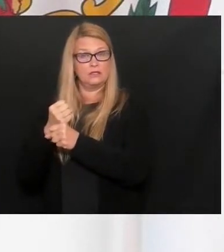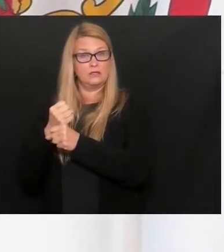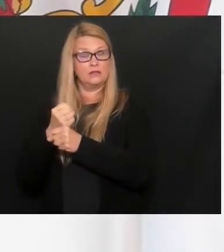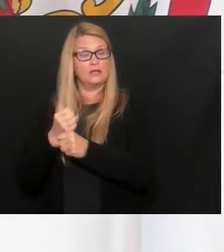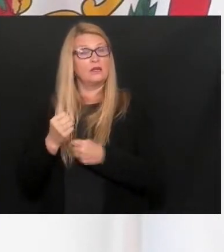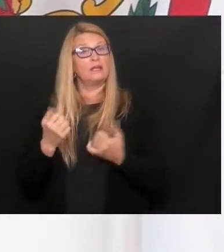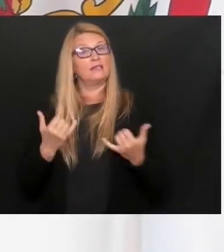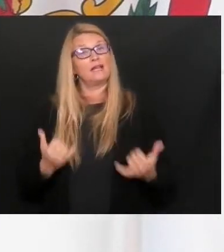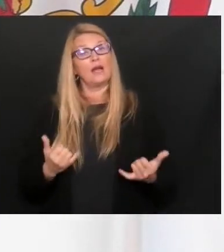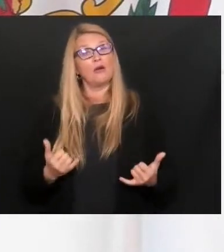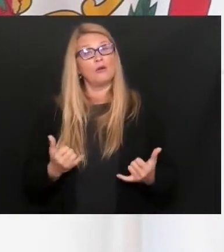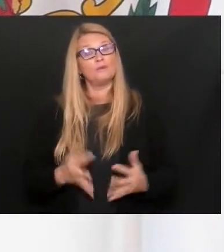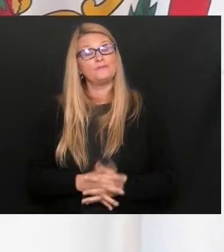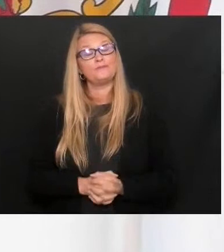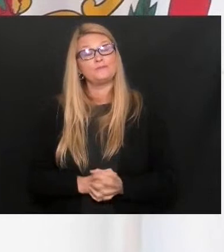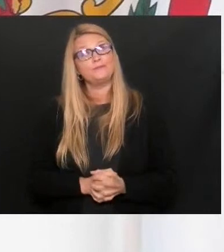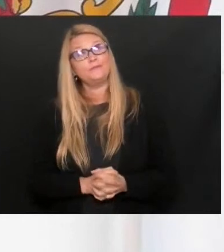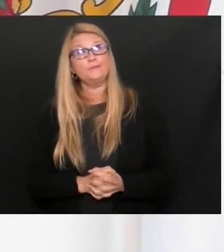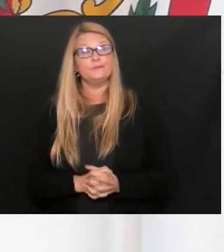Now,